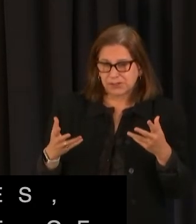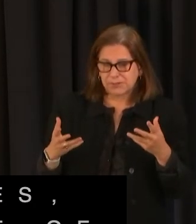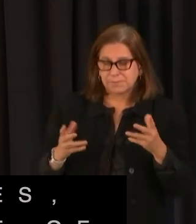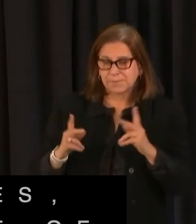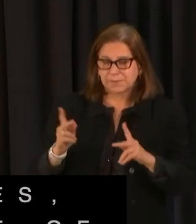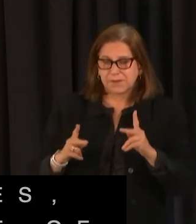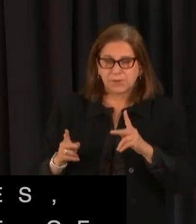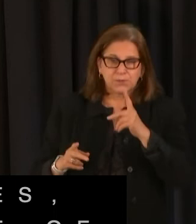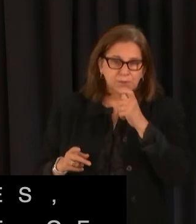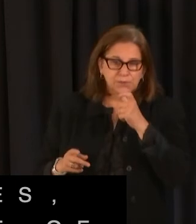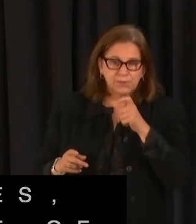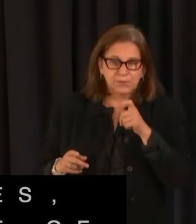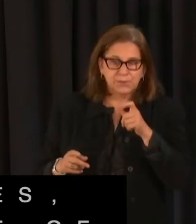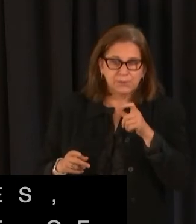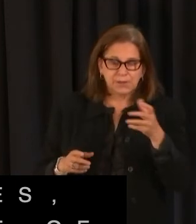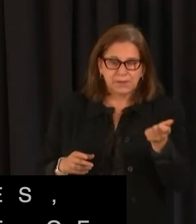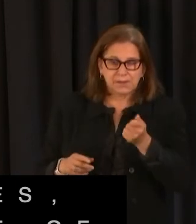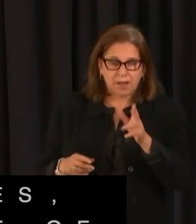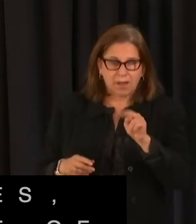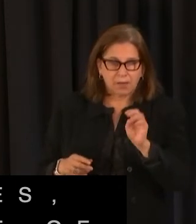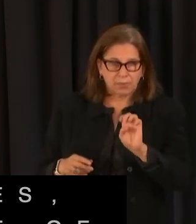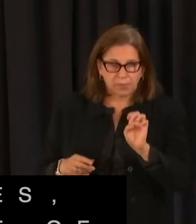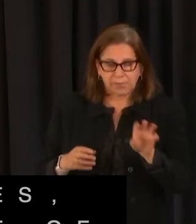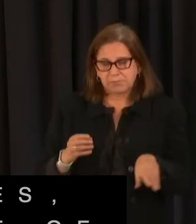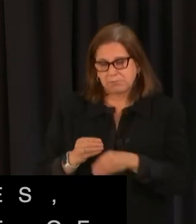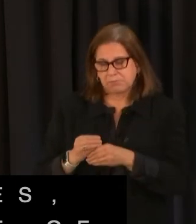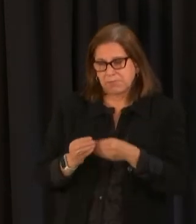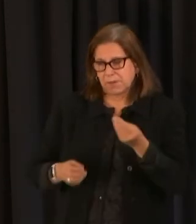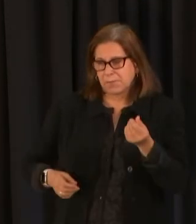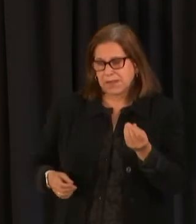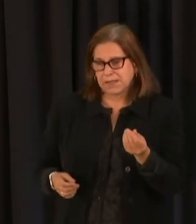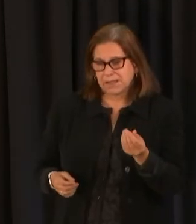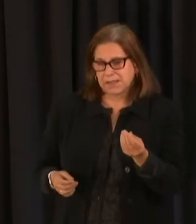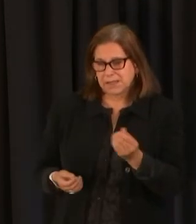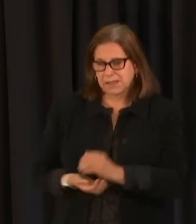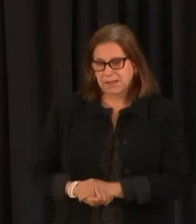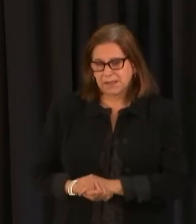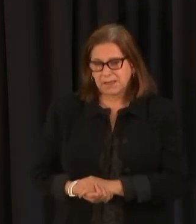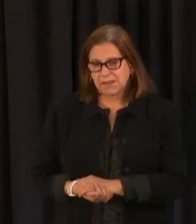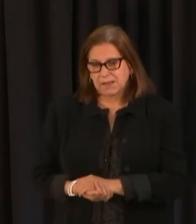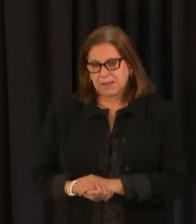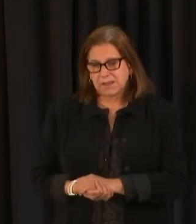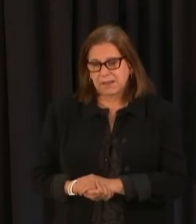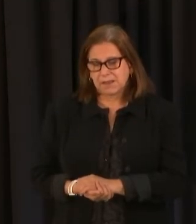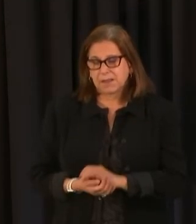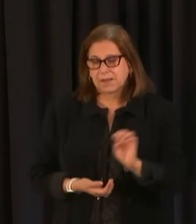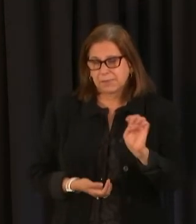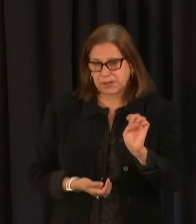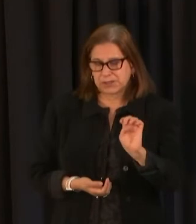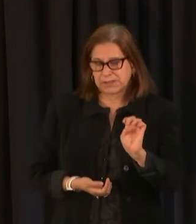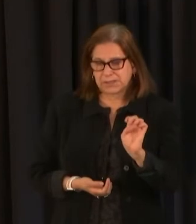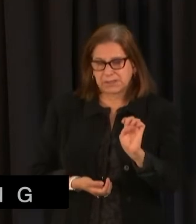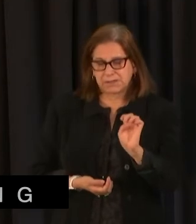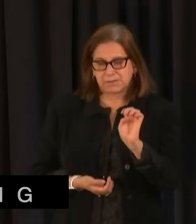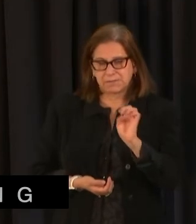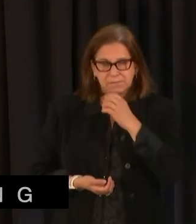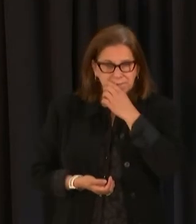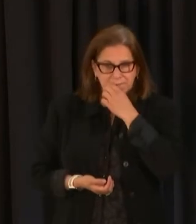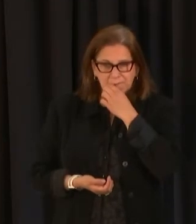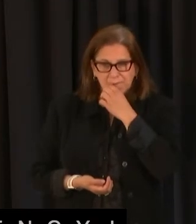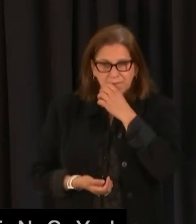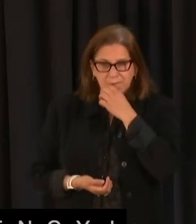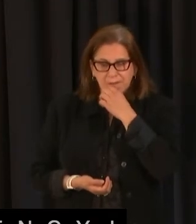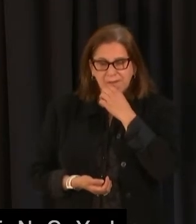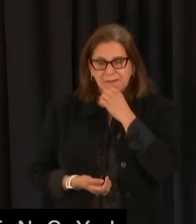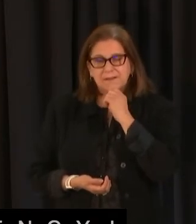people who are receiving unemployment. So as we look at emergency, as I